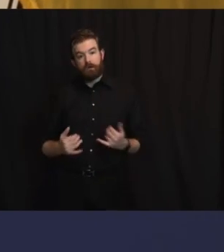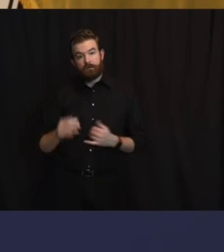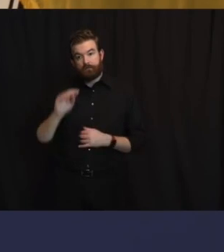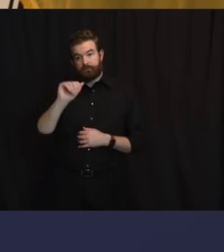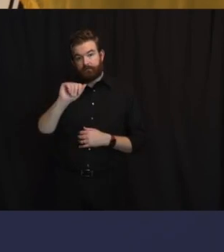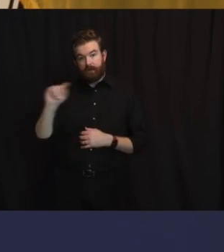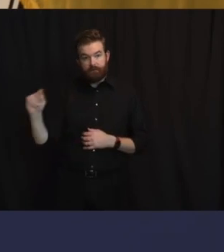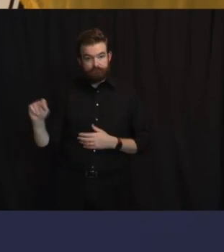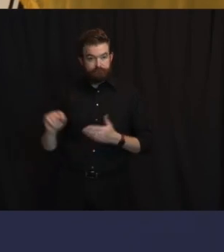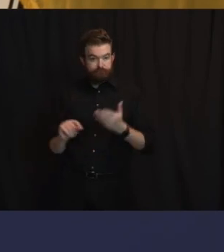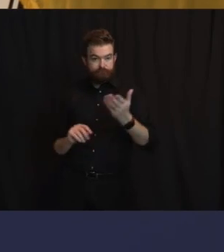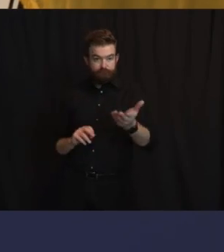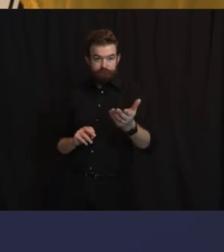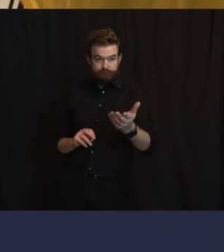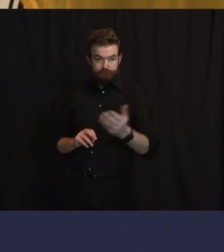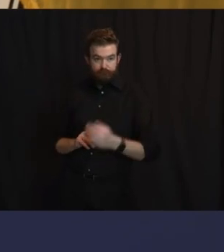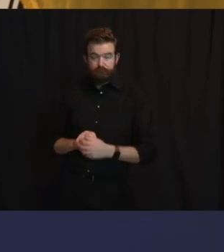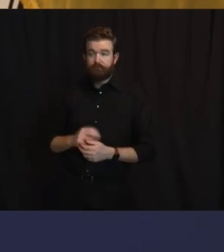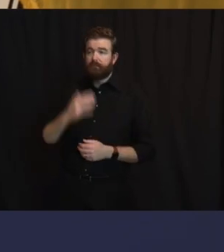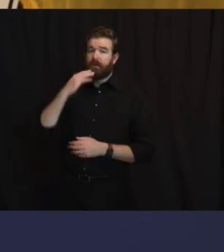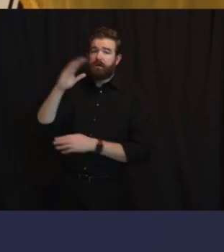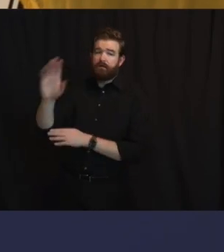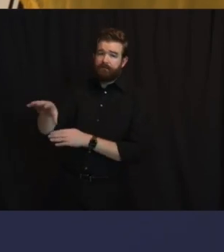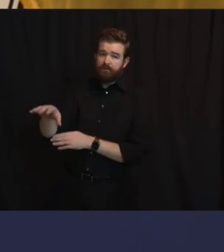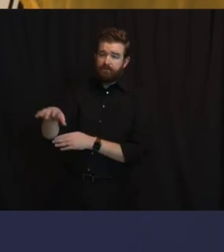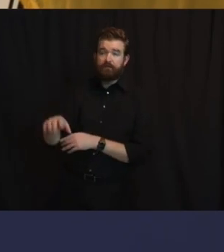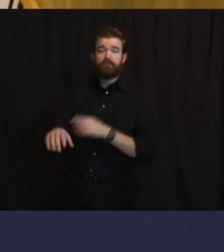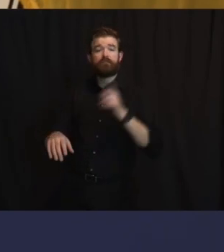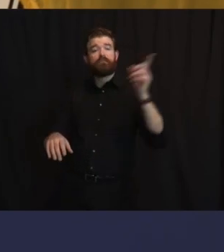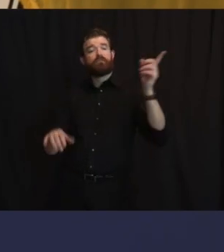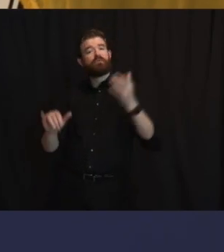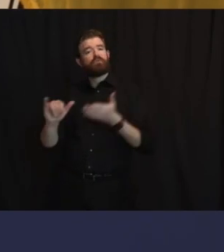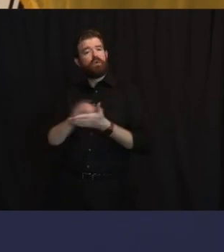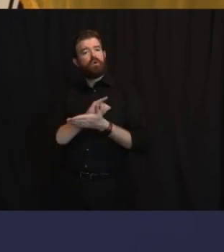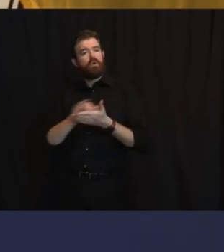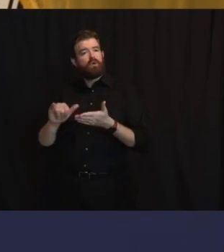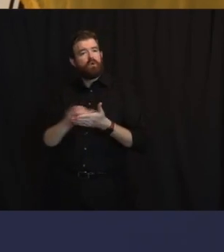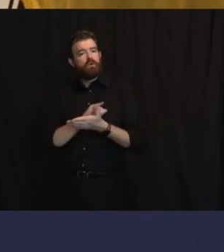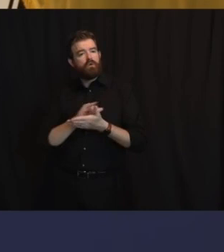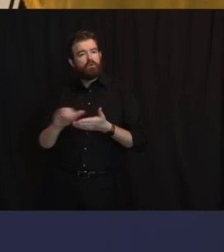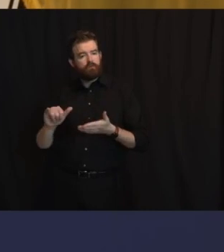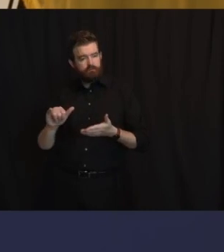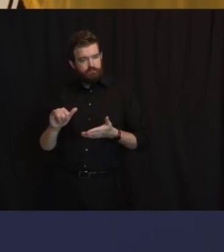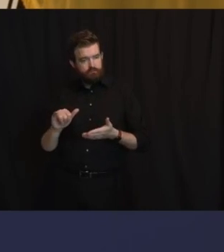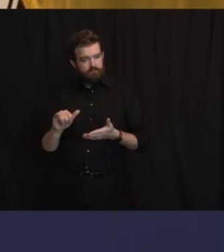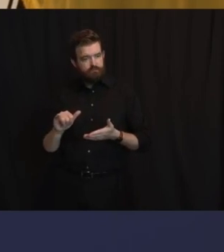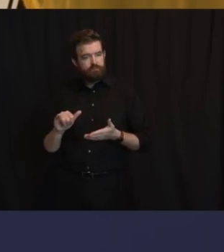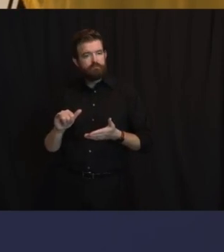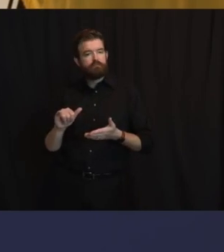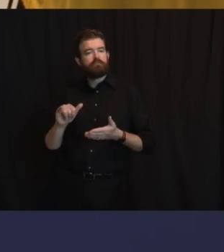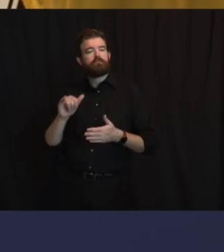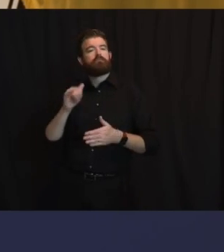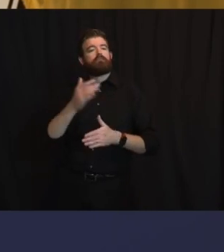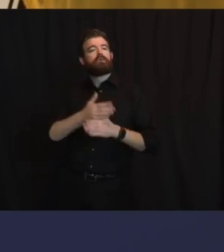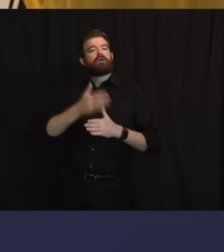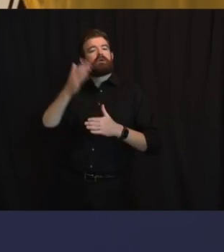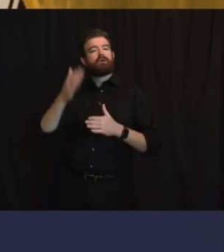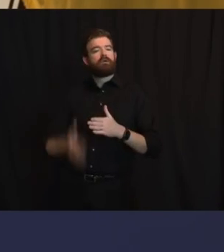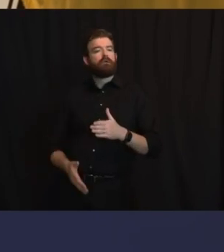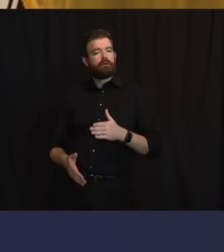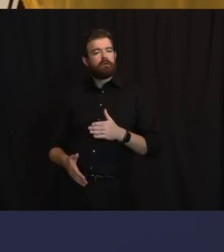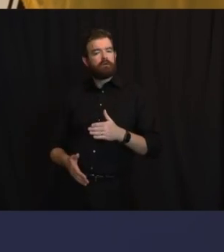afternoon. Good afternoon, Governor. So New York is ending outdoor and indoor curfews next month for bars and restaurants, and New York City will allow